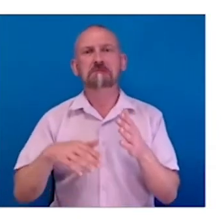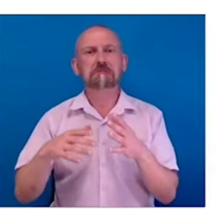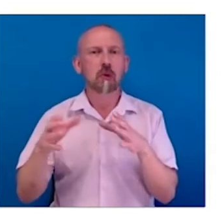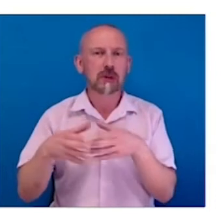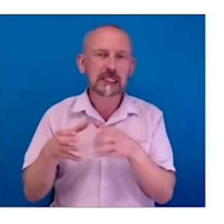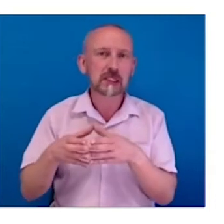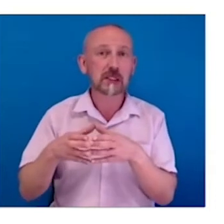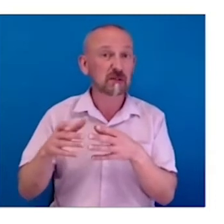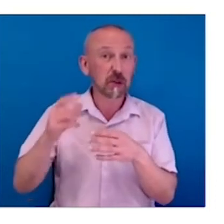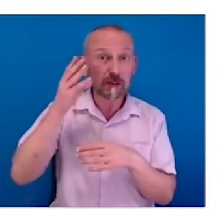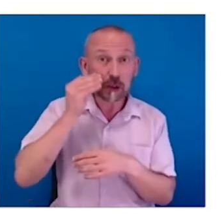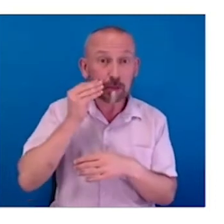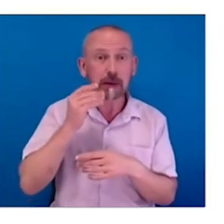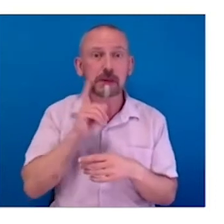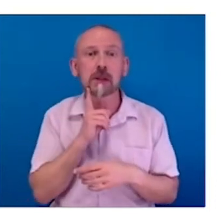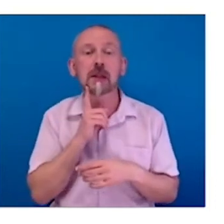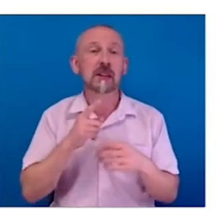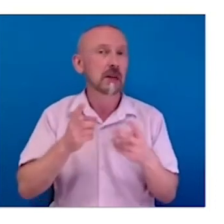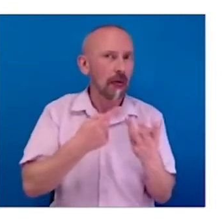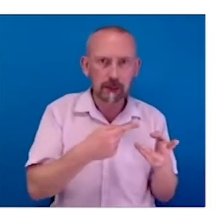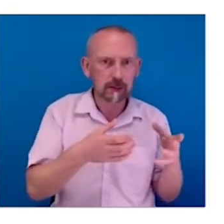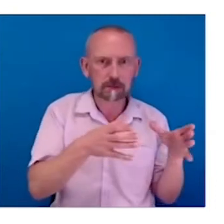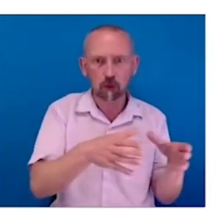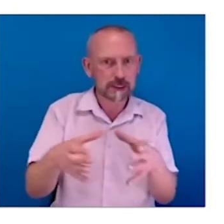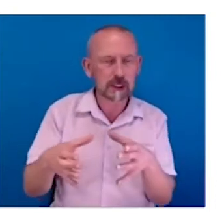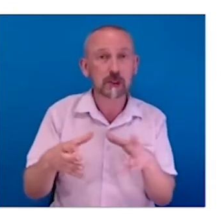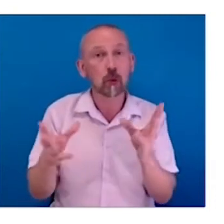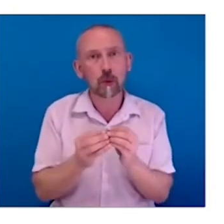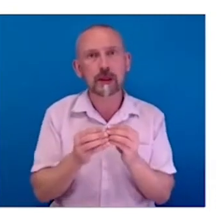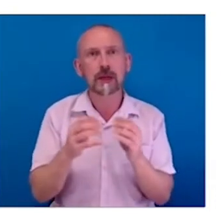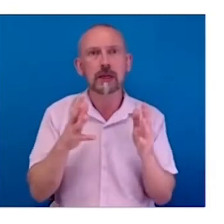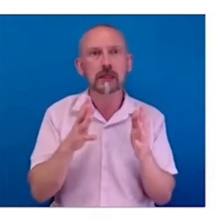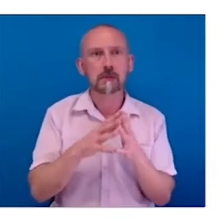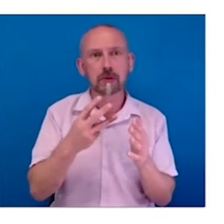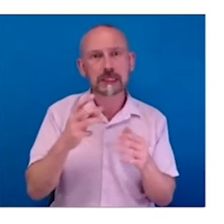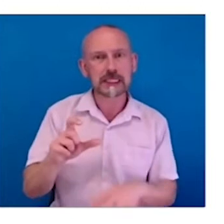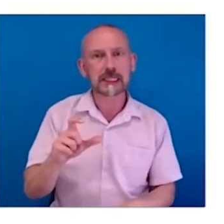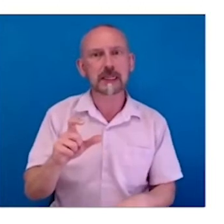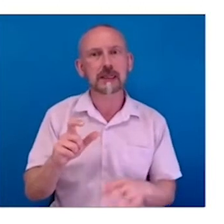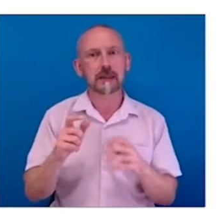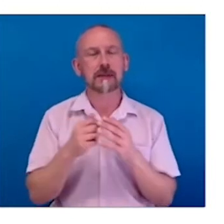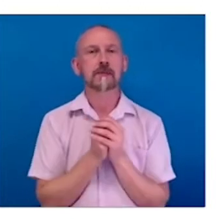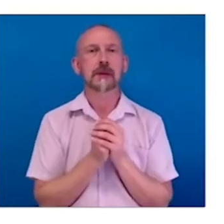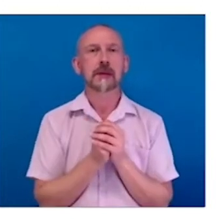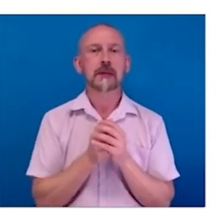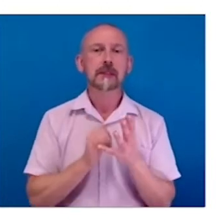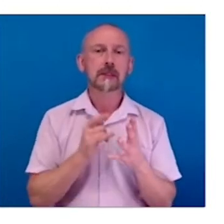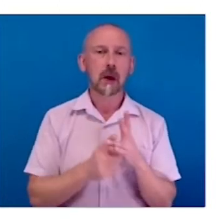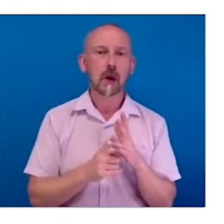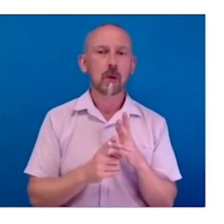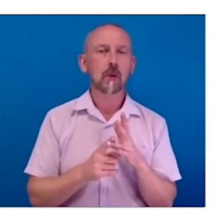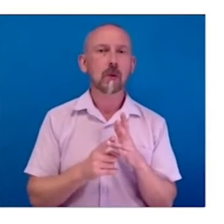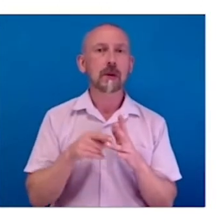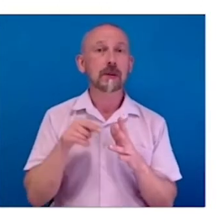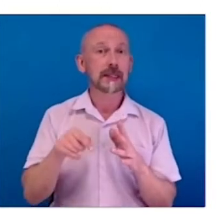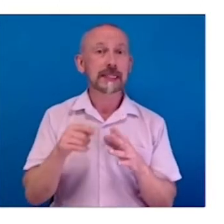which is the World Wide Web Consortium. UKAAF supports this initiative and will keep abreast of developments. The Speech Synthesis